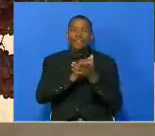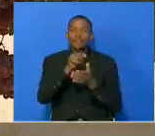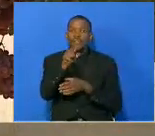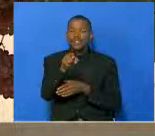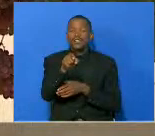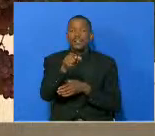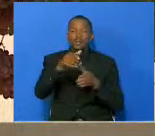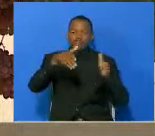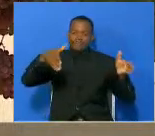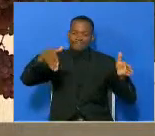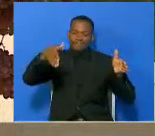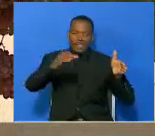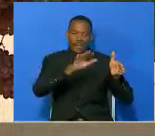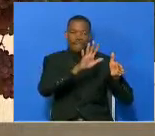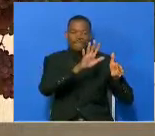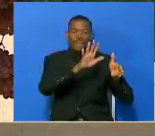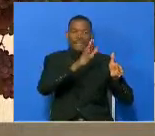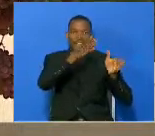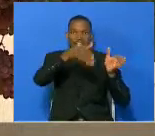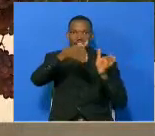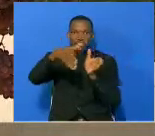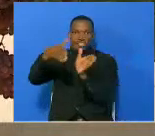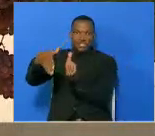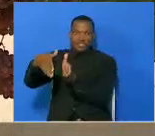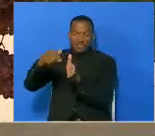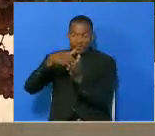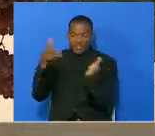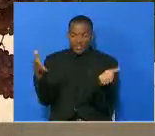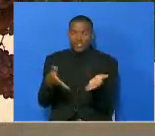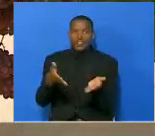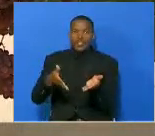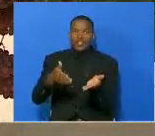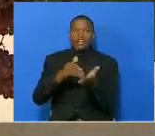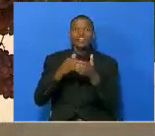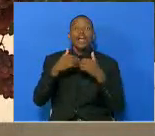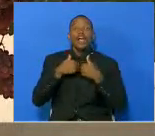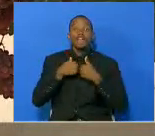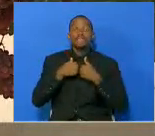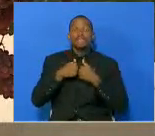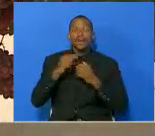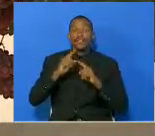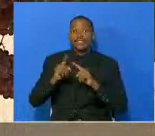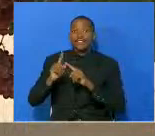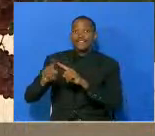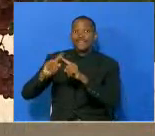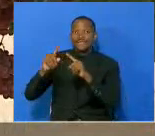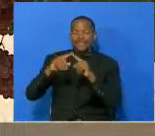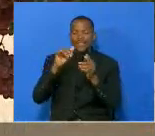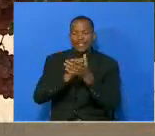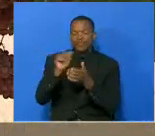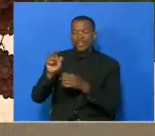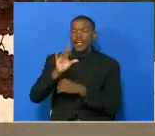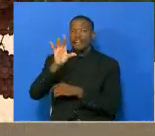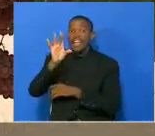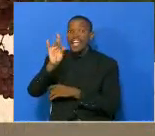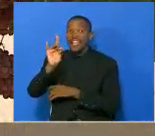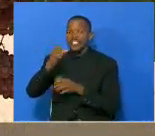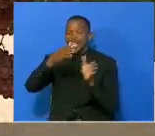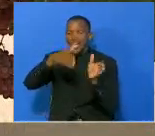ke 5 hectares a re leng teng, mme re na le dikarolo tse dingwe tse nang le bo 8 hectares